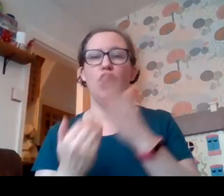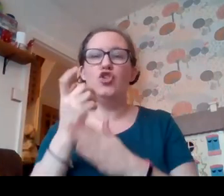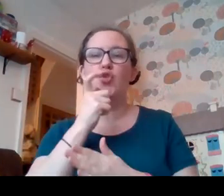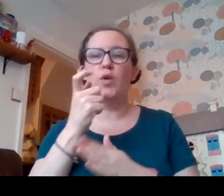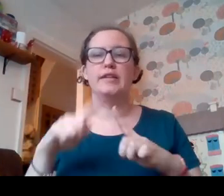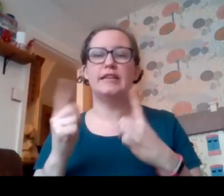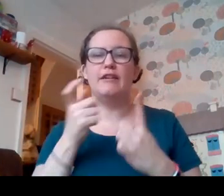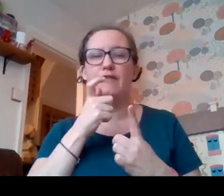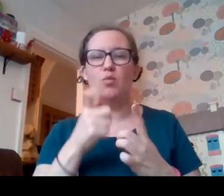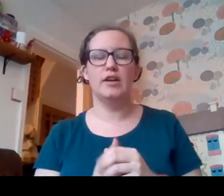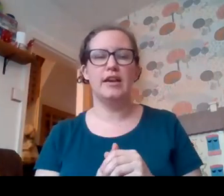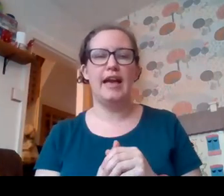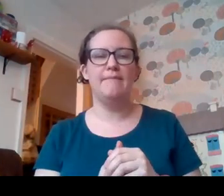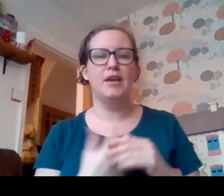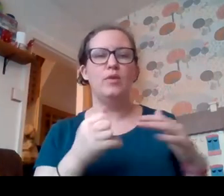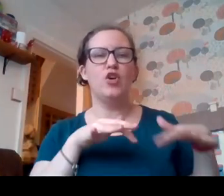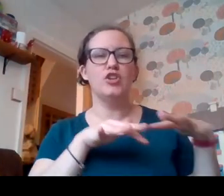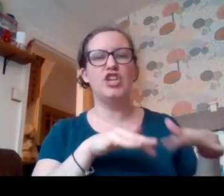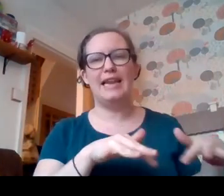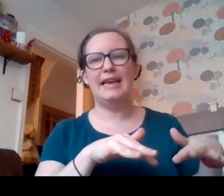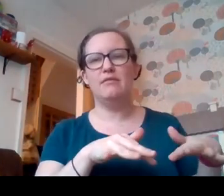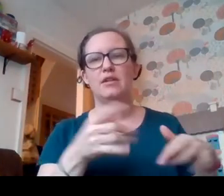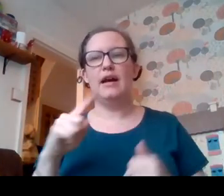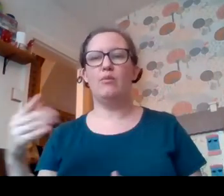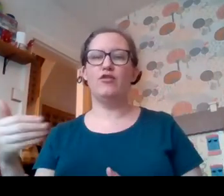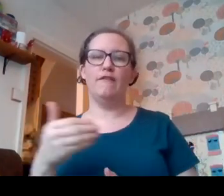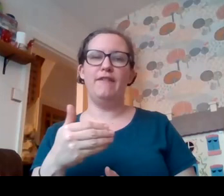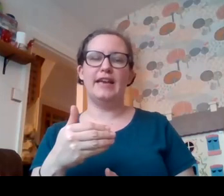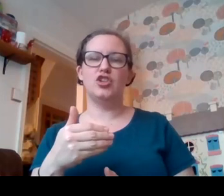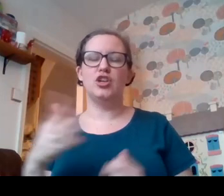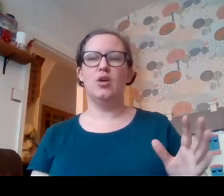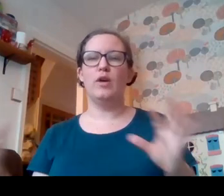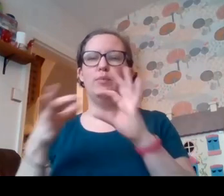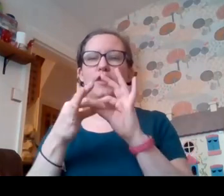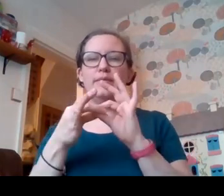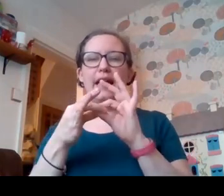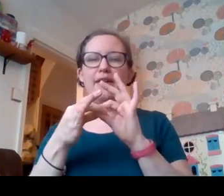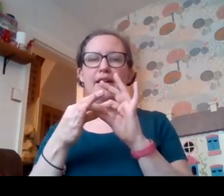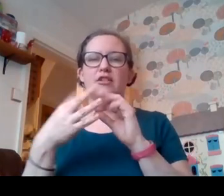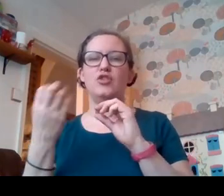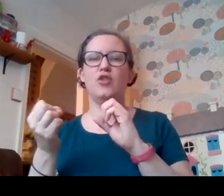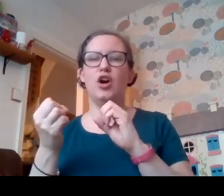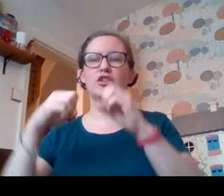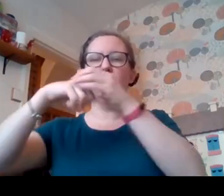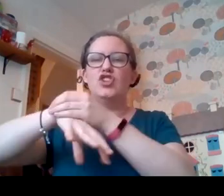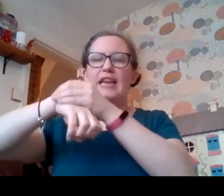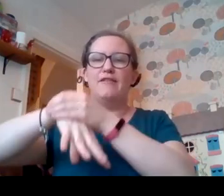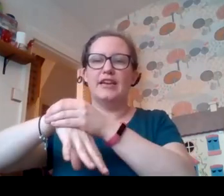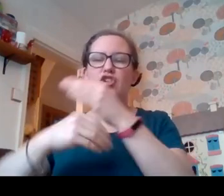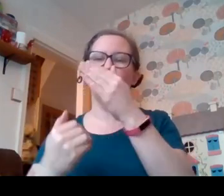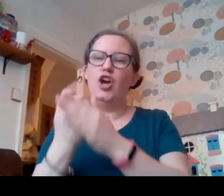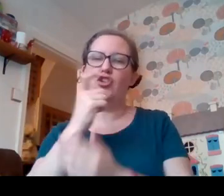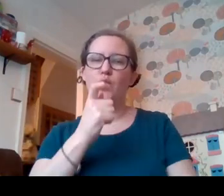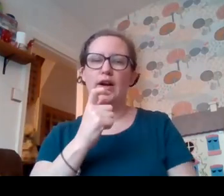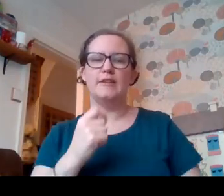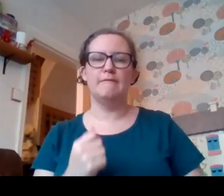rainbow, a new word, a different word, okay? We've got jelly and we've got fish. When you put them together, you've got